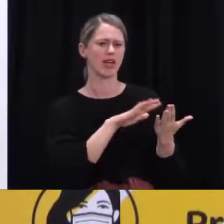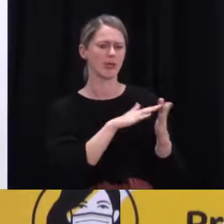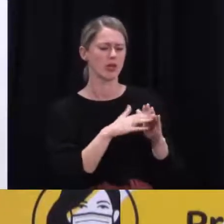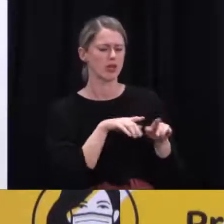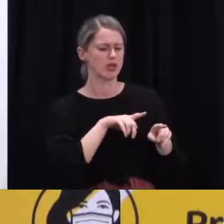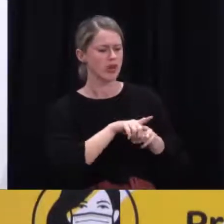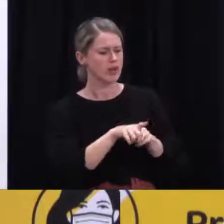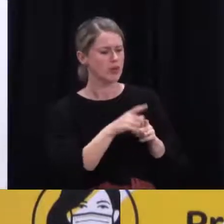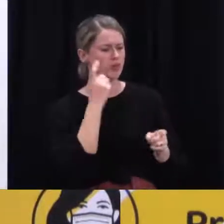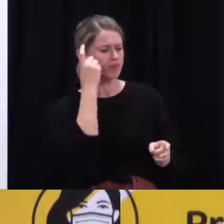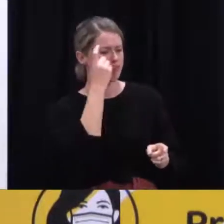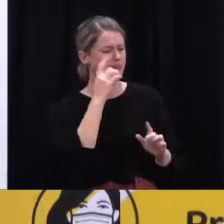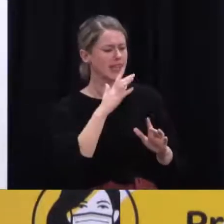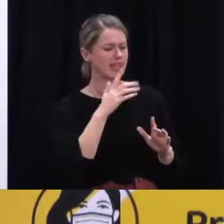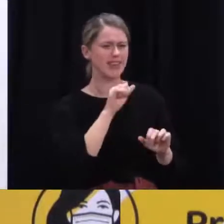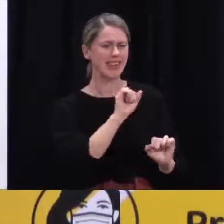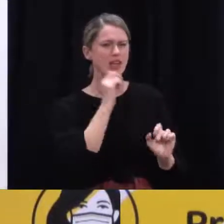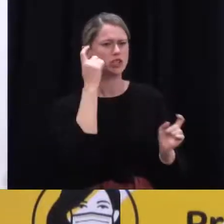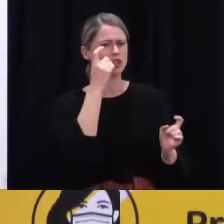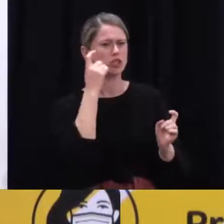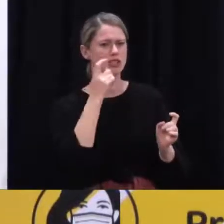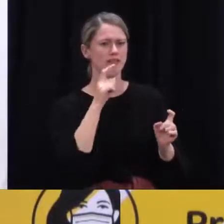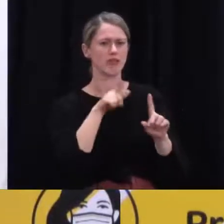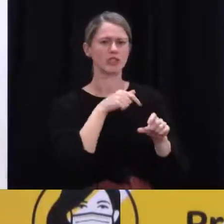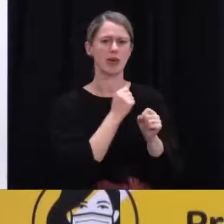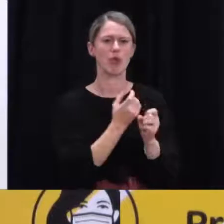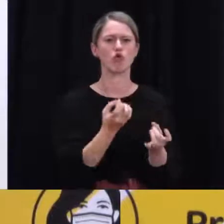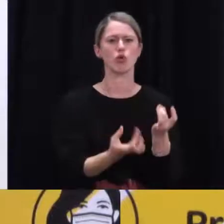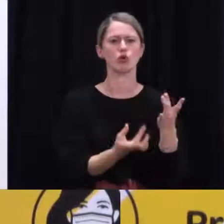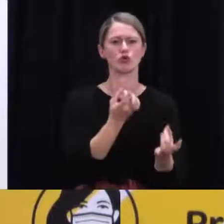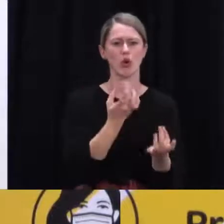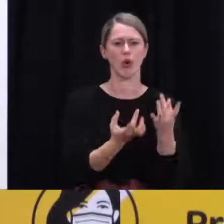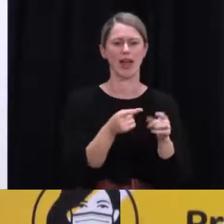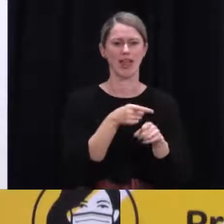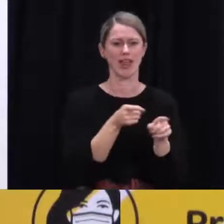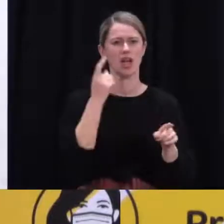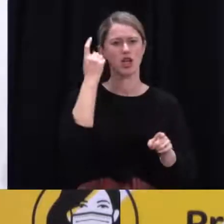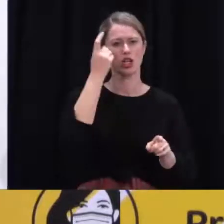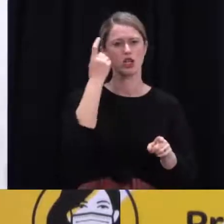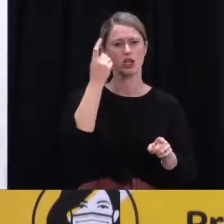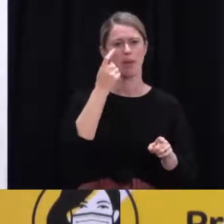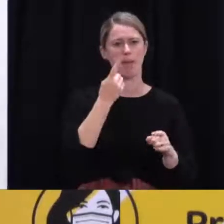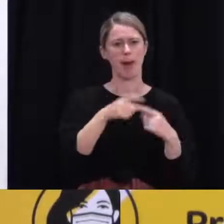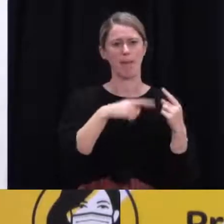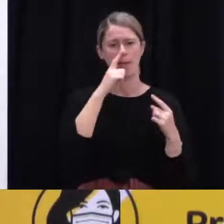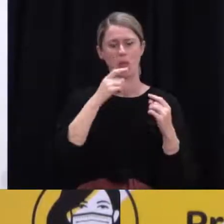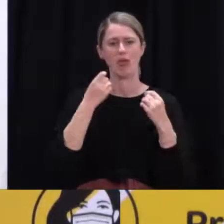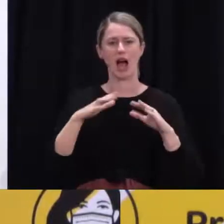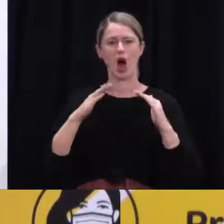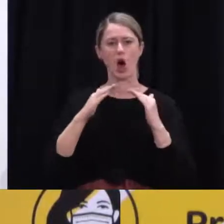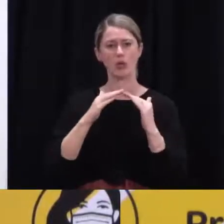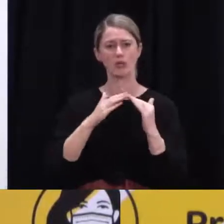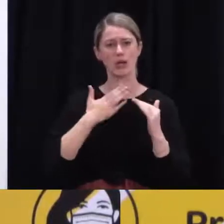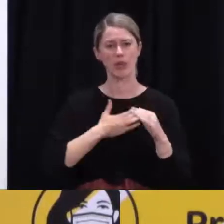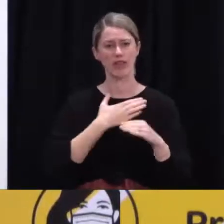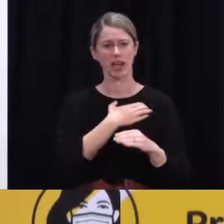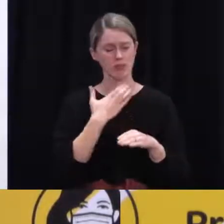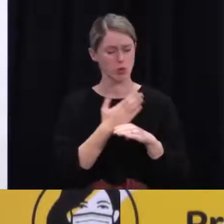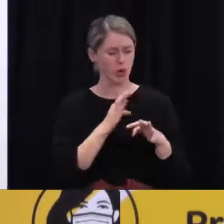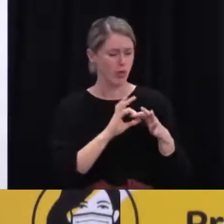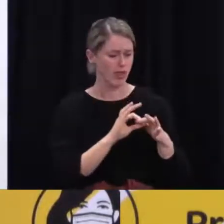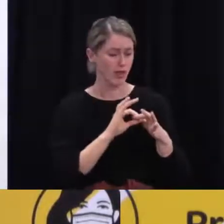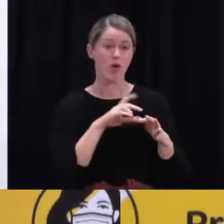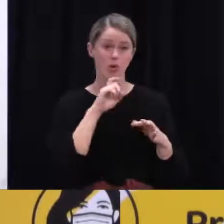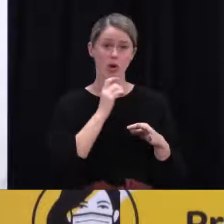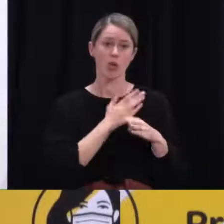deal with any concerns that they have. I understand in Rotorua, for example, they have a concern around homelessness that they want the government to work with them on, and we are working